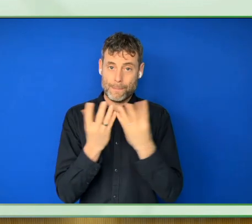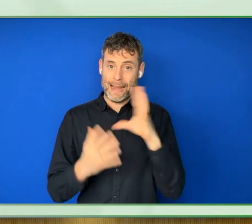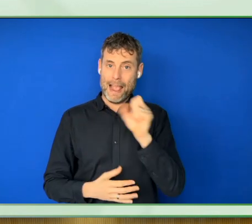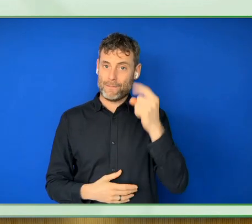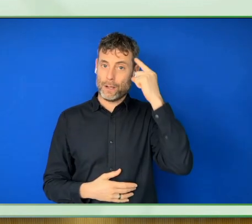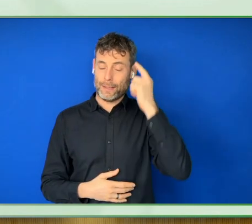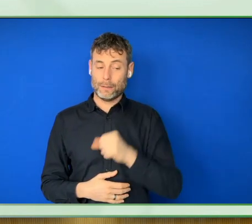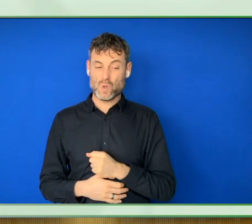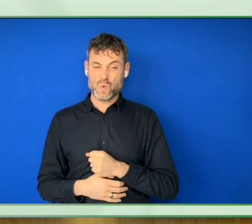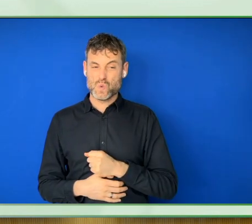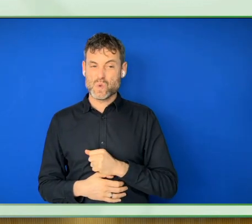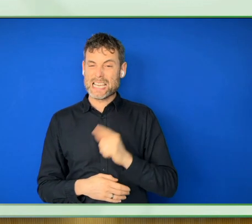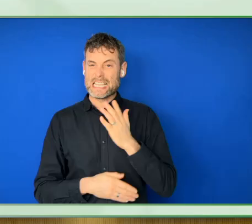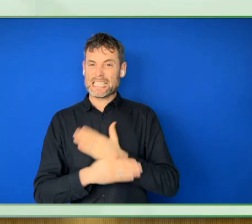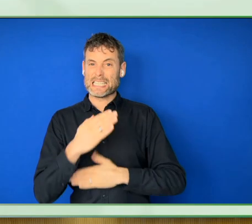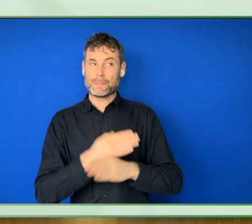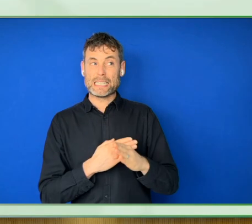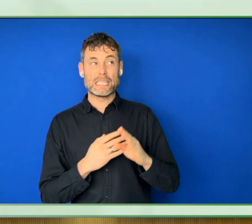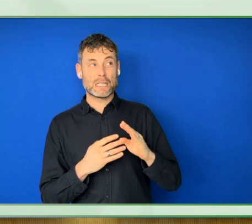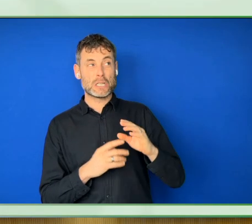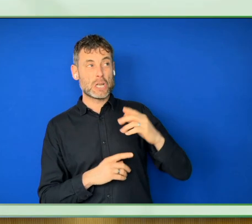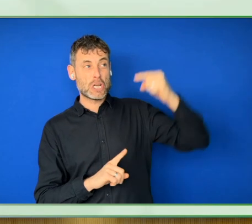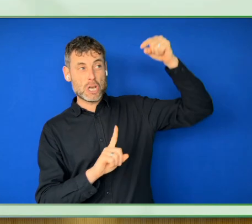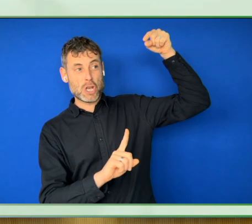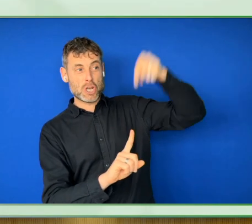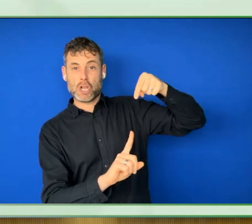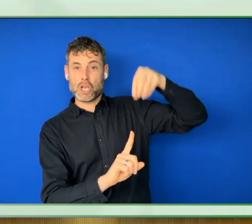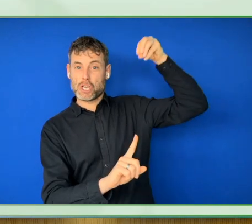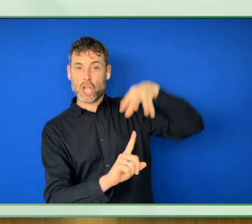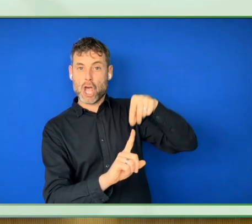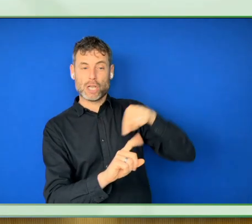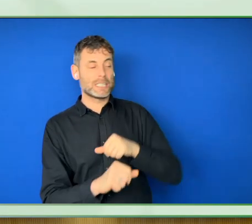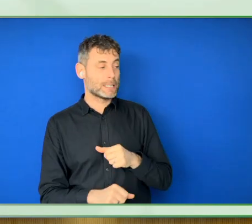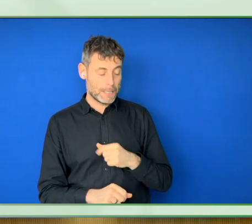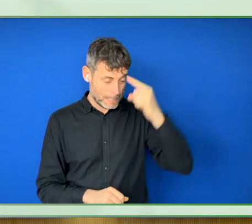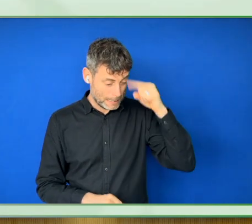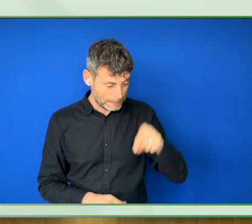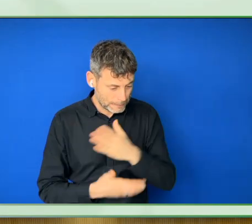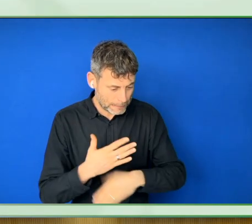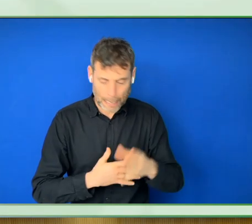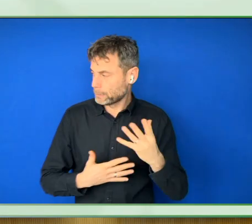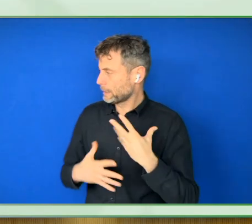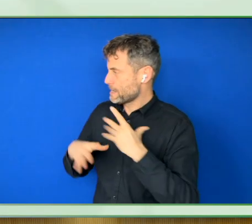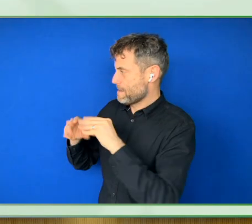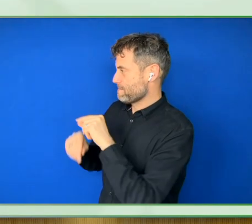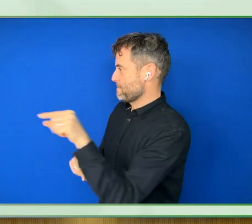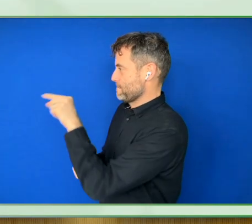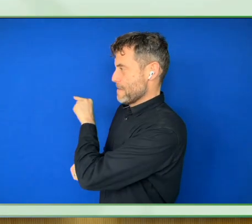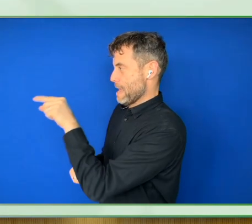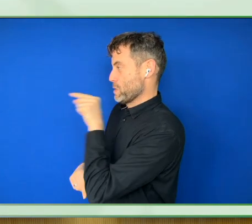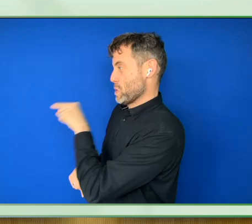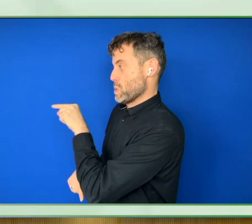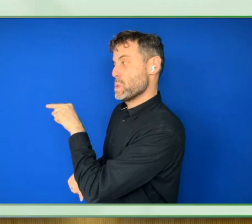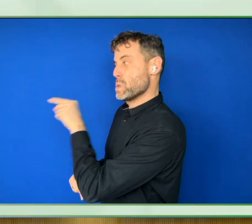you have someone in your family who has a disability, someone in your family did something wrong. Yeah. So this is in our world,